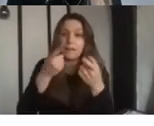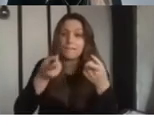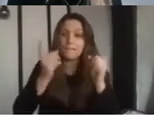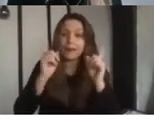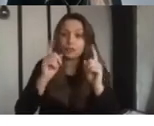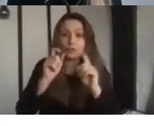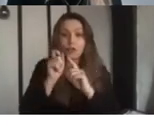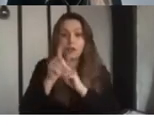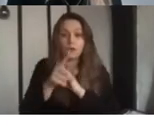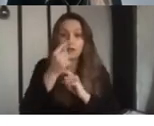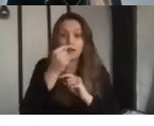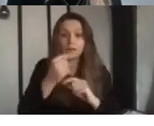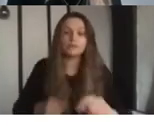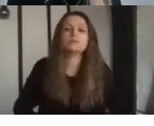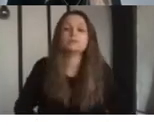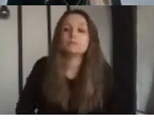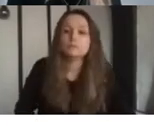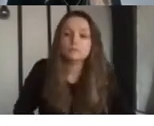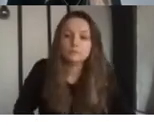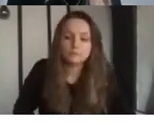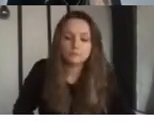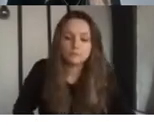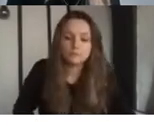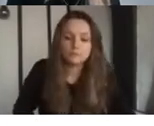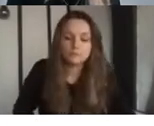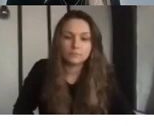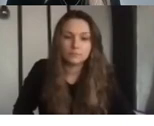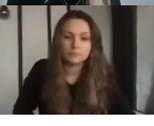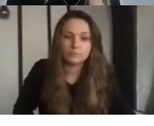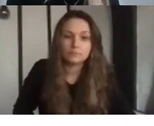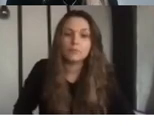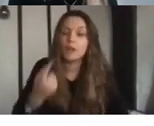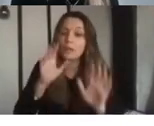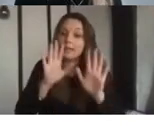address is there. I'll leave it on there for a little bit so you can take a note.